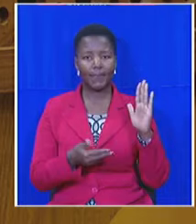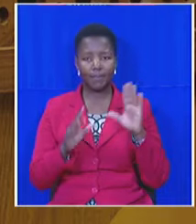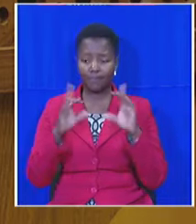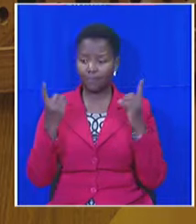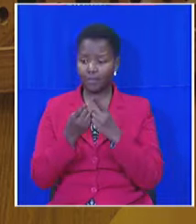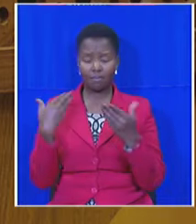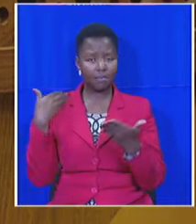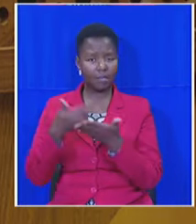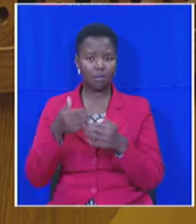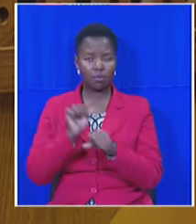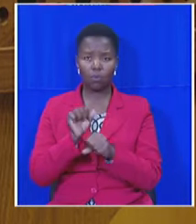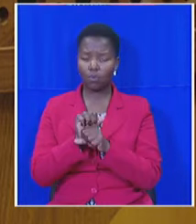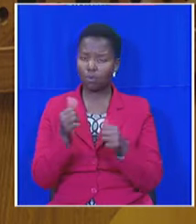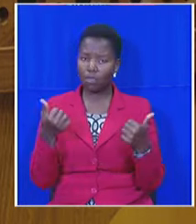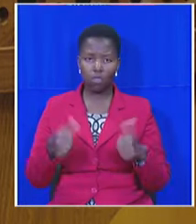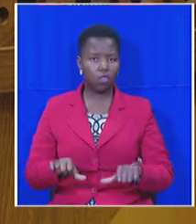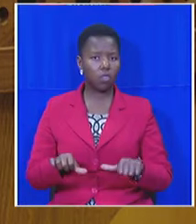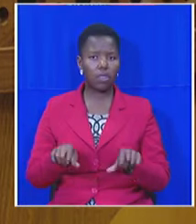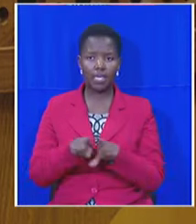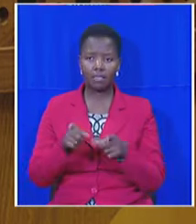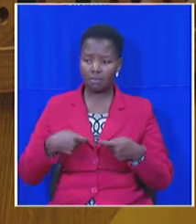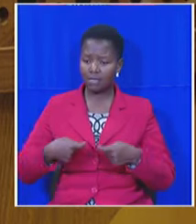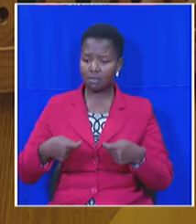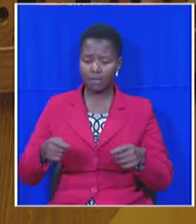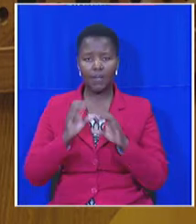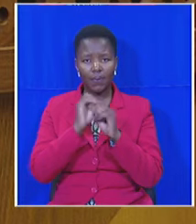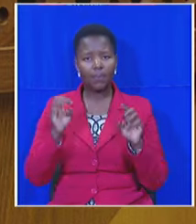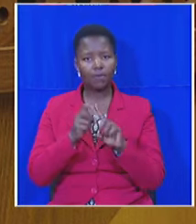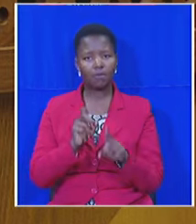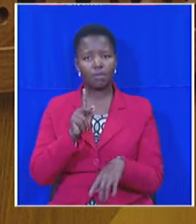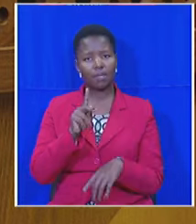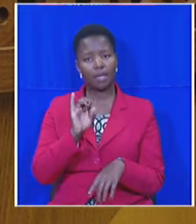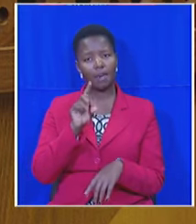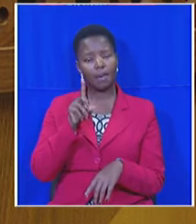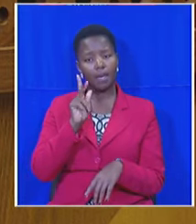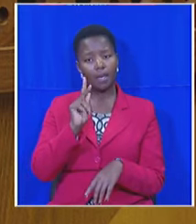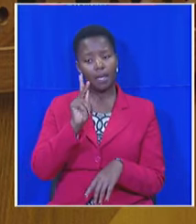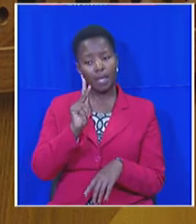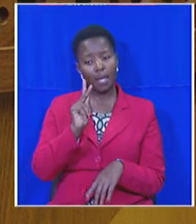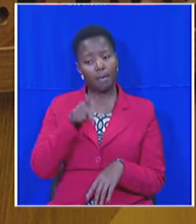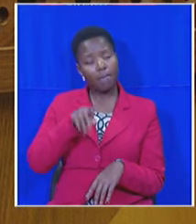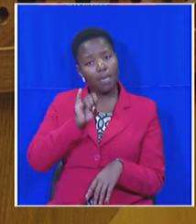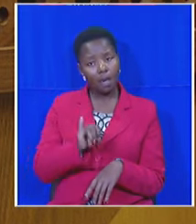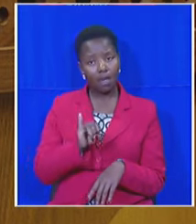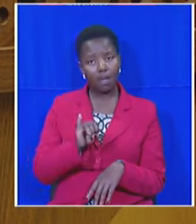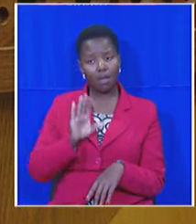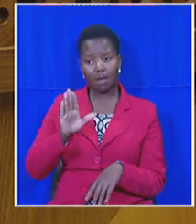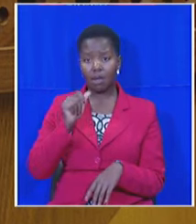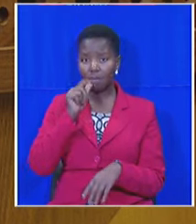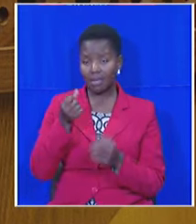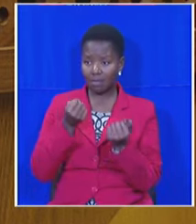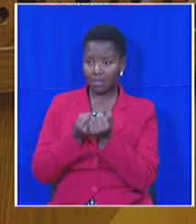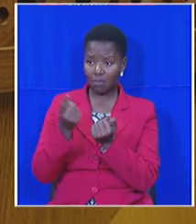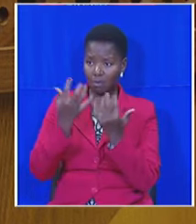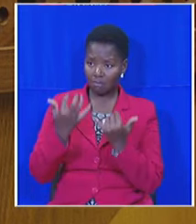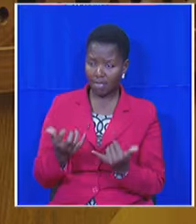and to underspend on all the performance indicators and targets. There's no ways that one can perform and support this